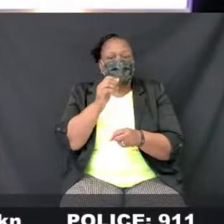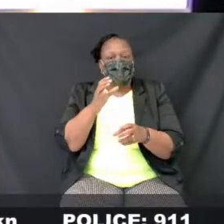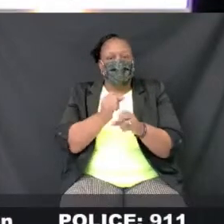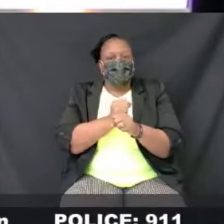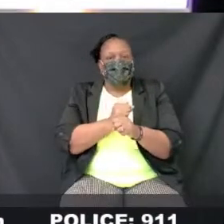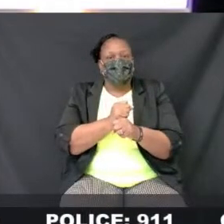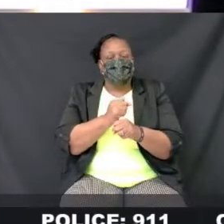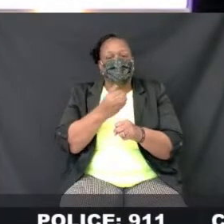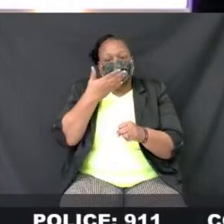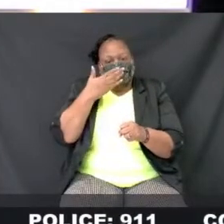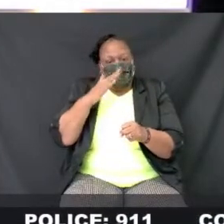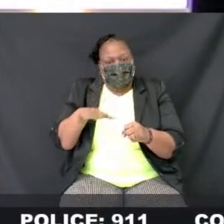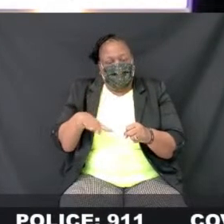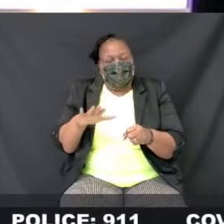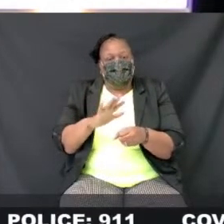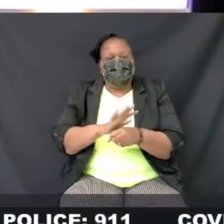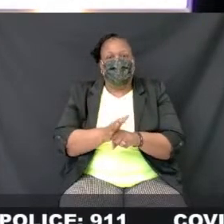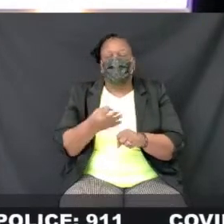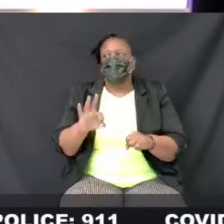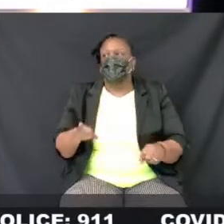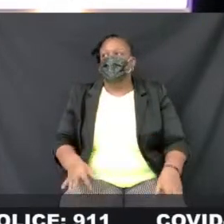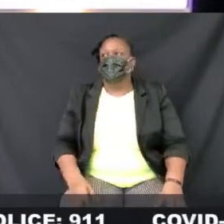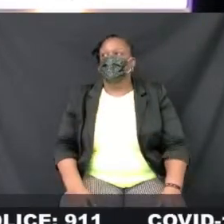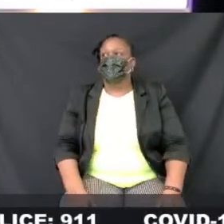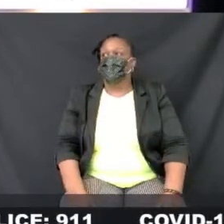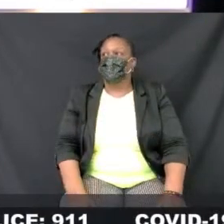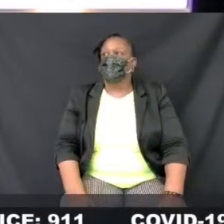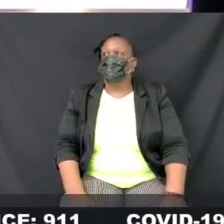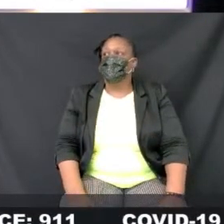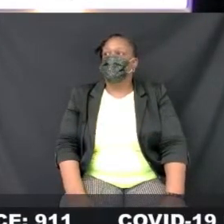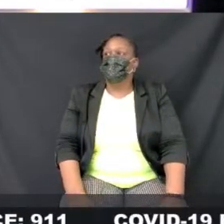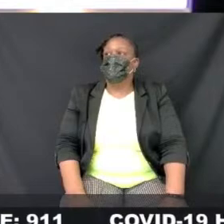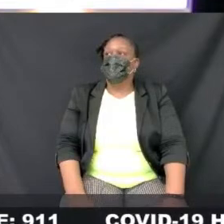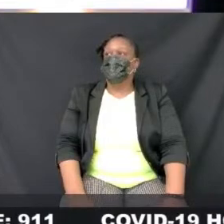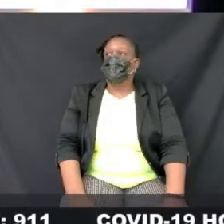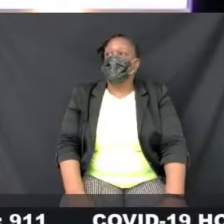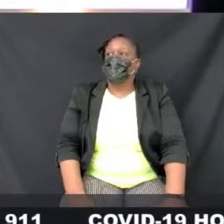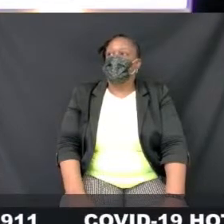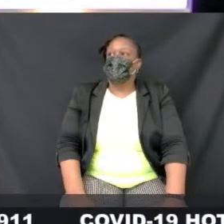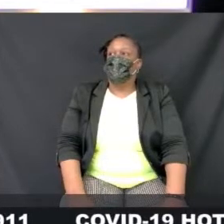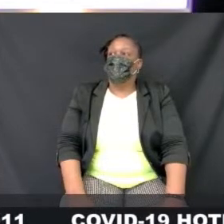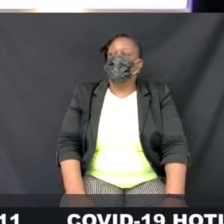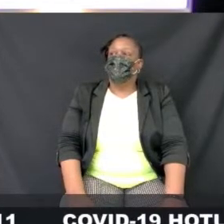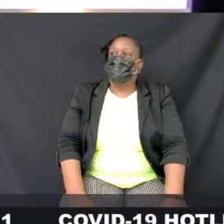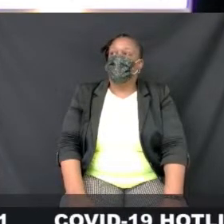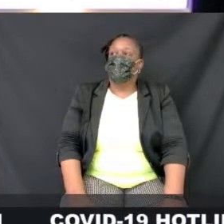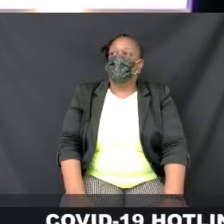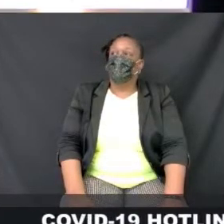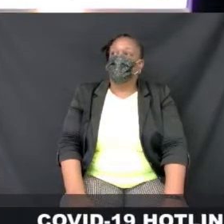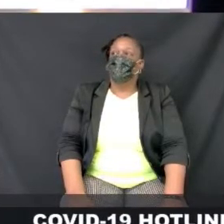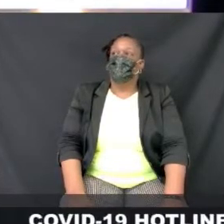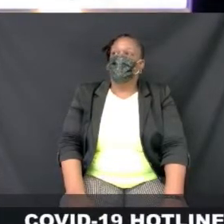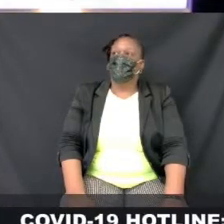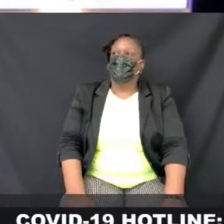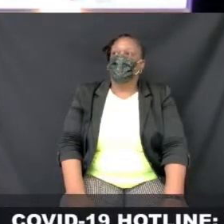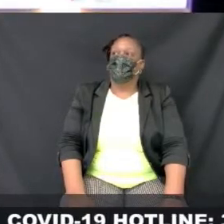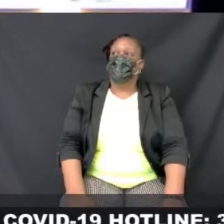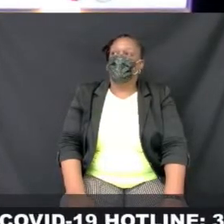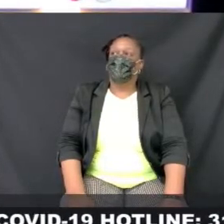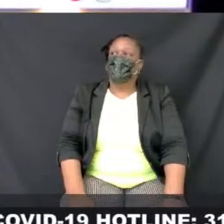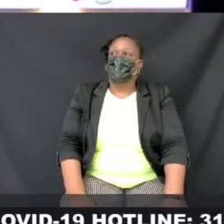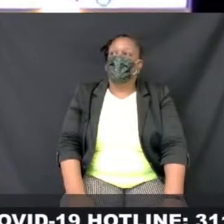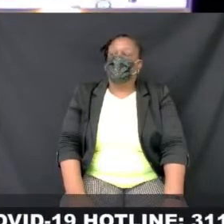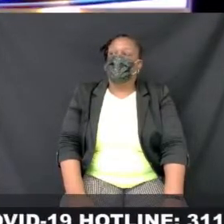I realize that the Medical Chief of Staff, Dr. Wilkinson, mentioned the